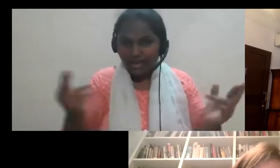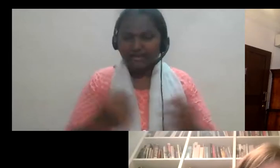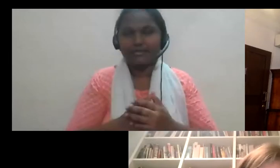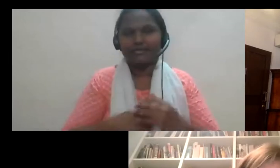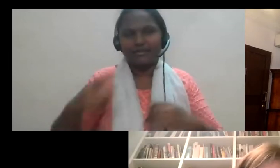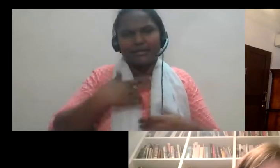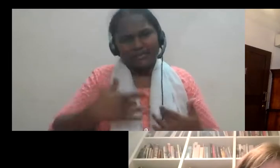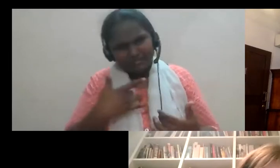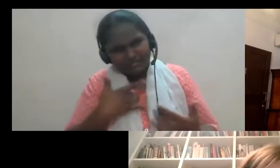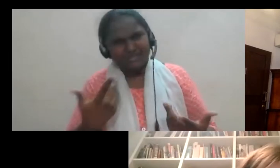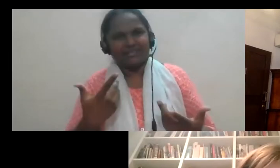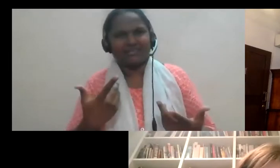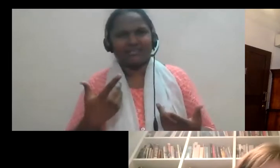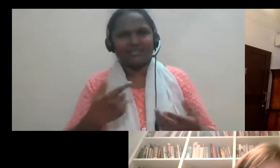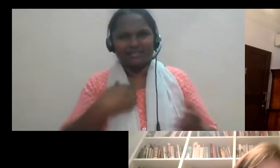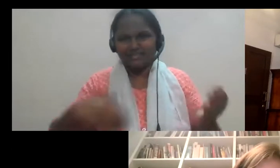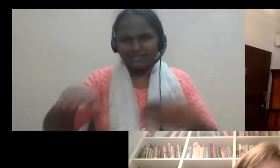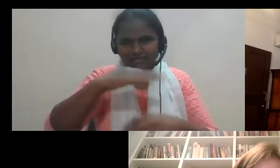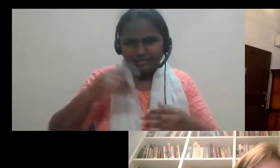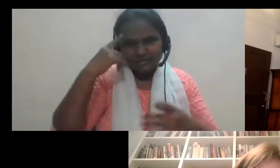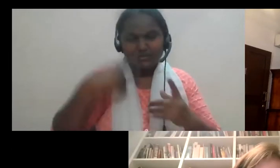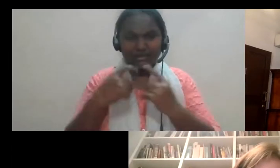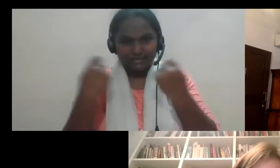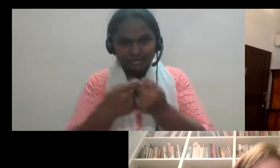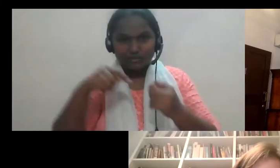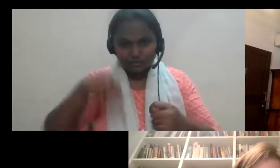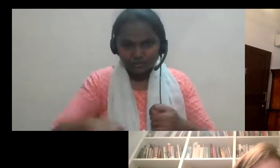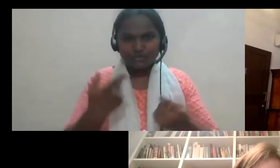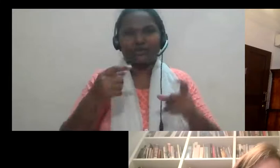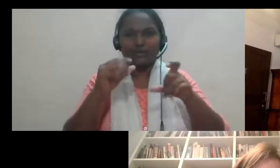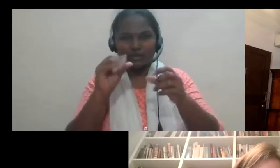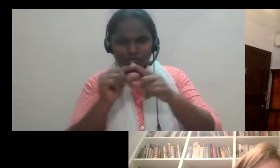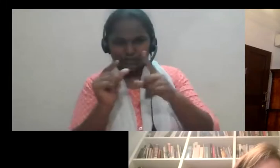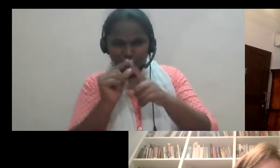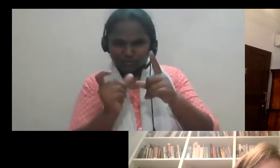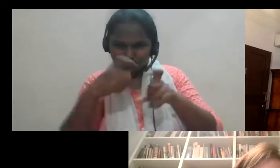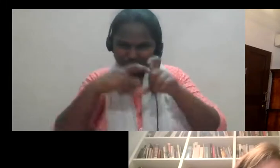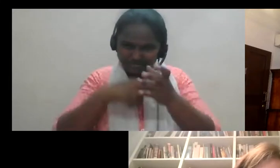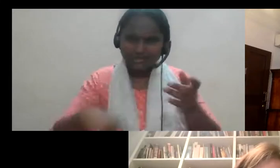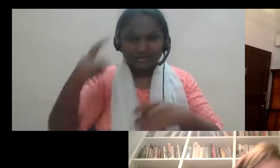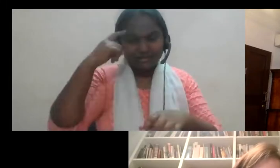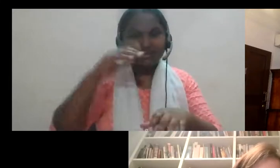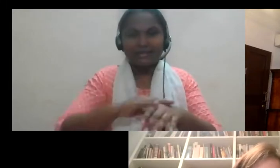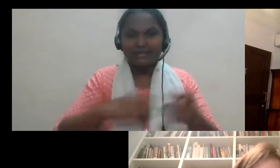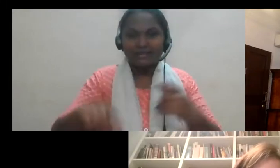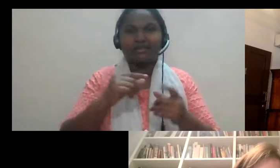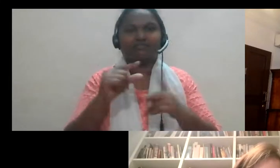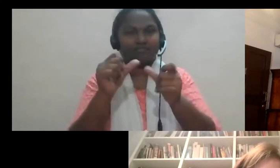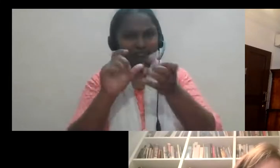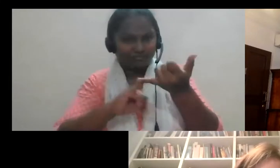I feel I'm surrounded by a team today of curators that are extremely